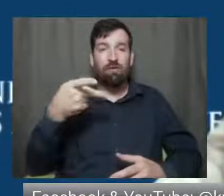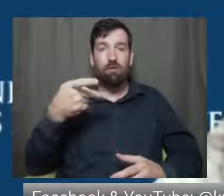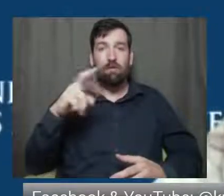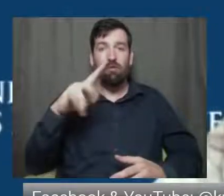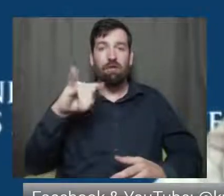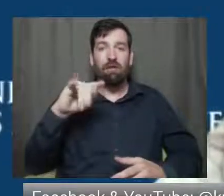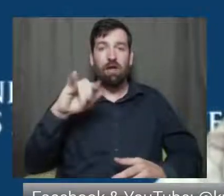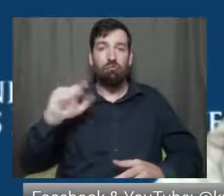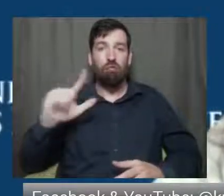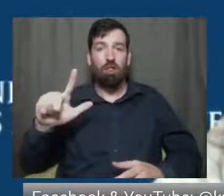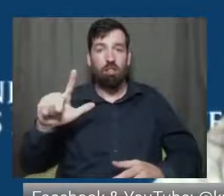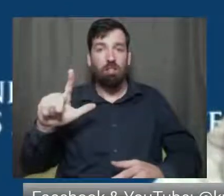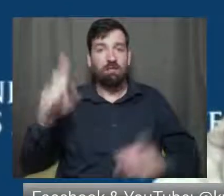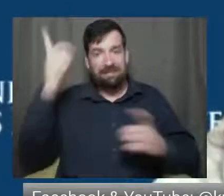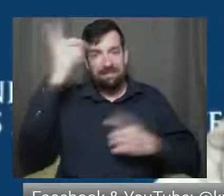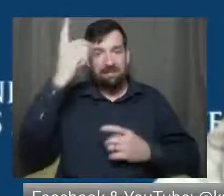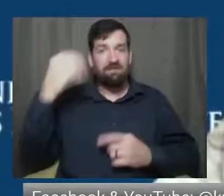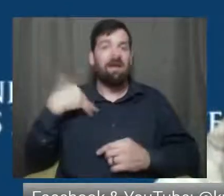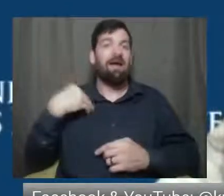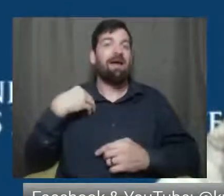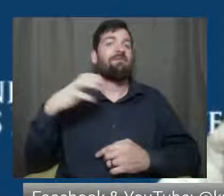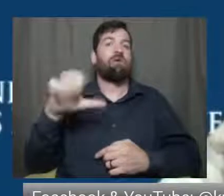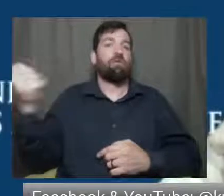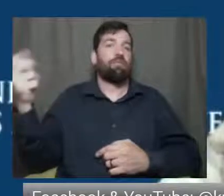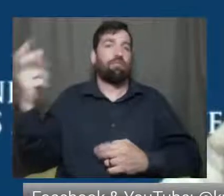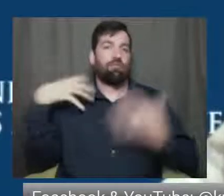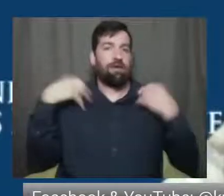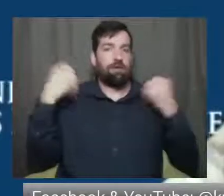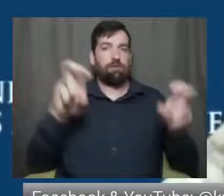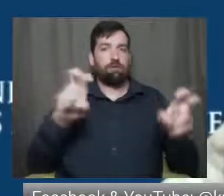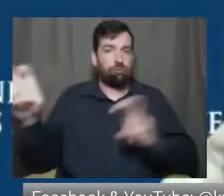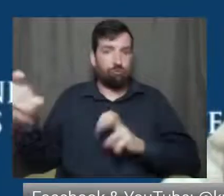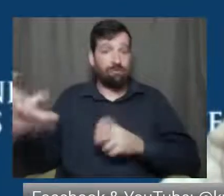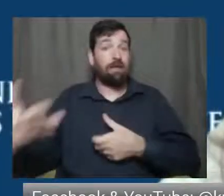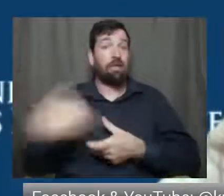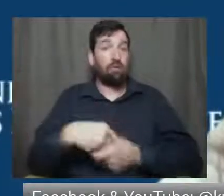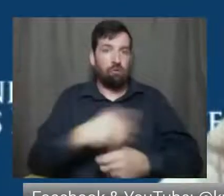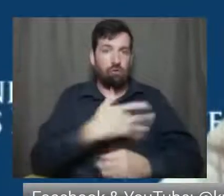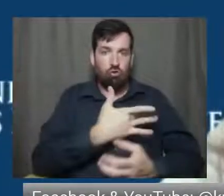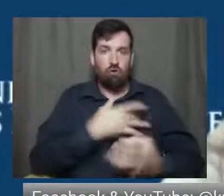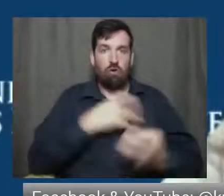have comorbidities, which one will be having heart problems. So it is